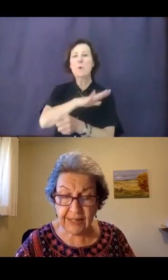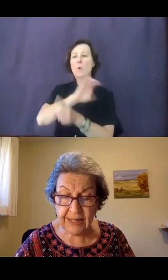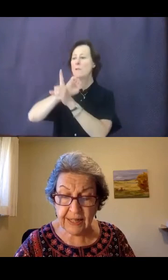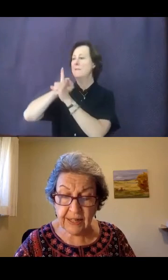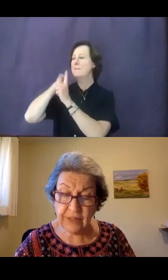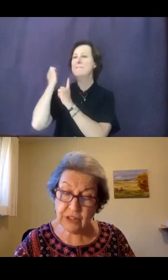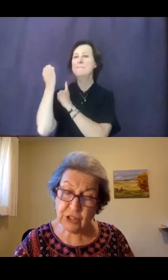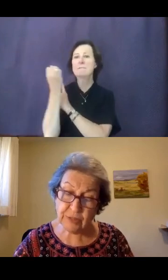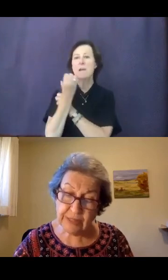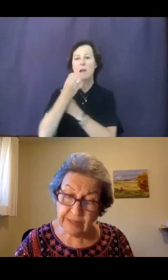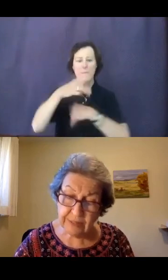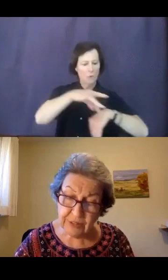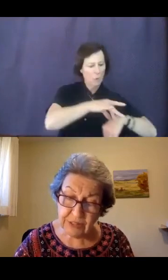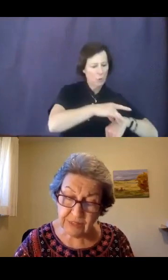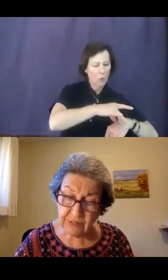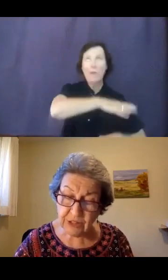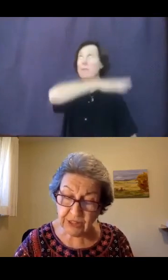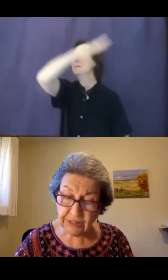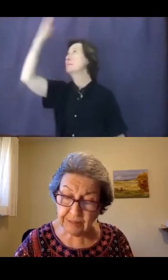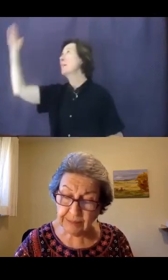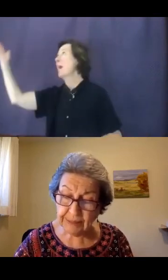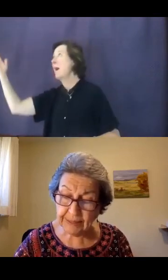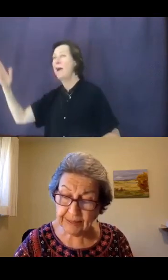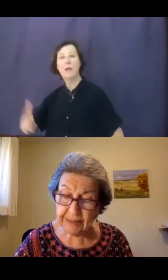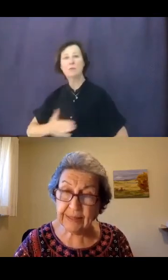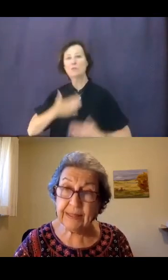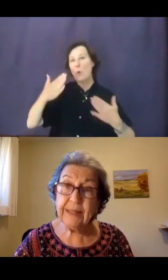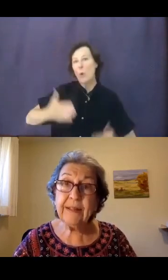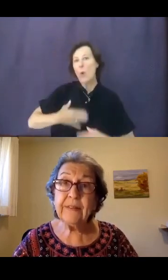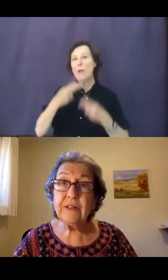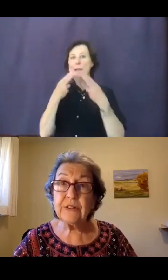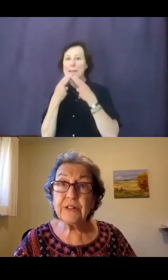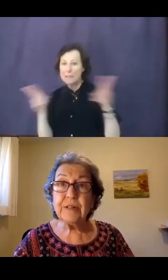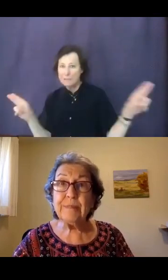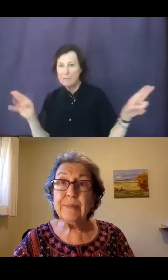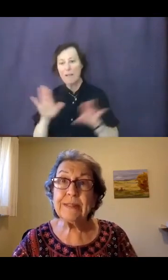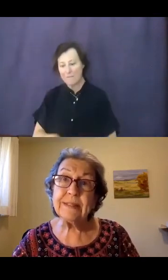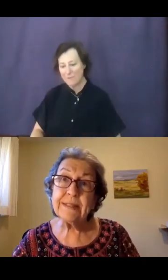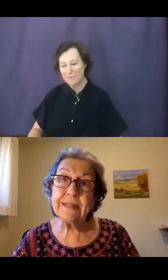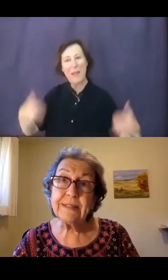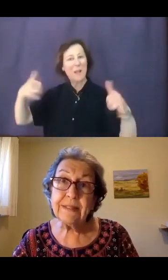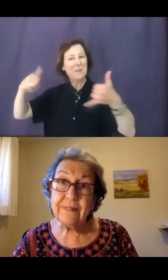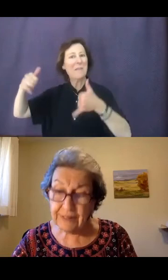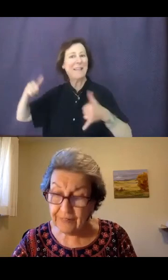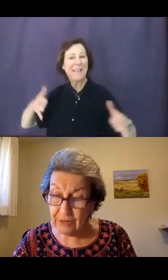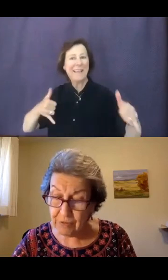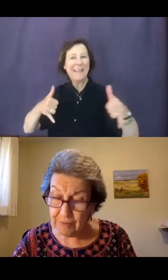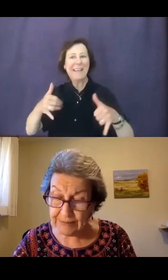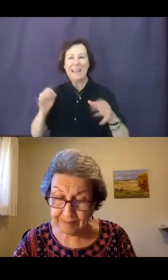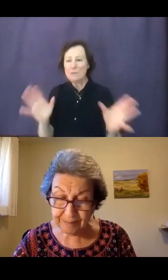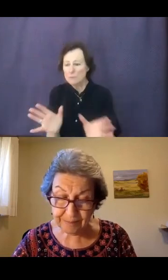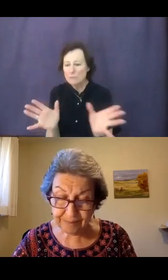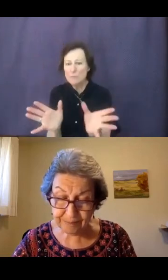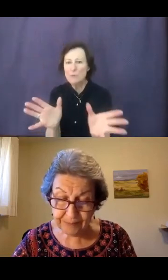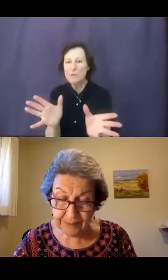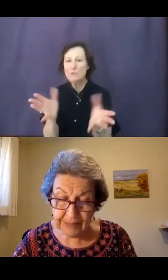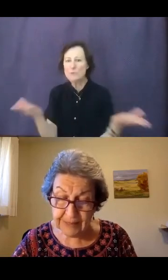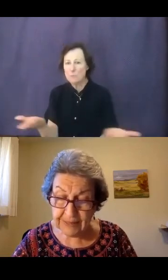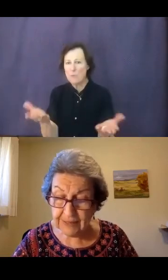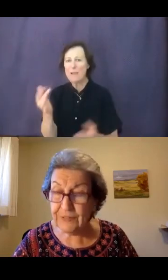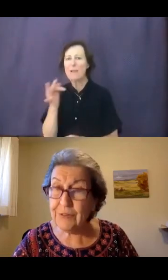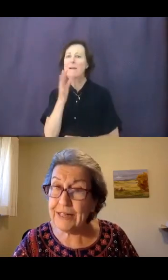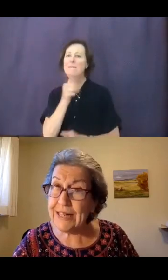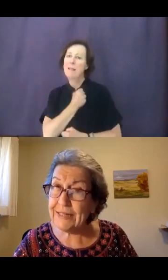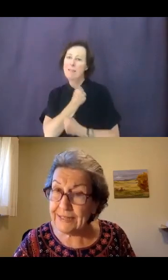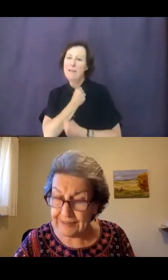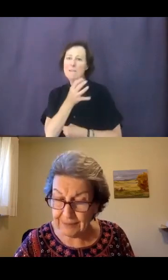sky, the joy and innocence of a child at play, the nurturing presence of a loving woman. Does it